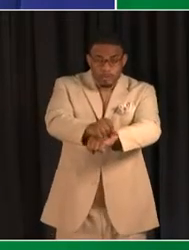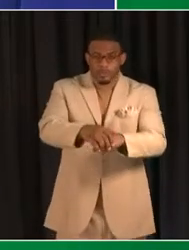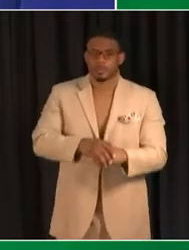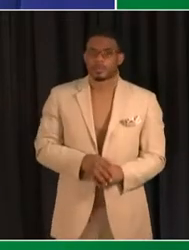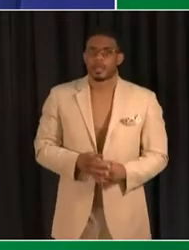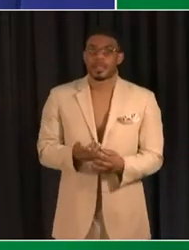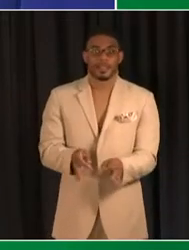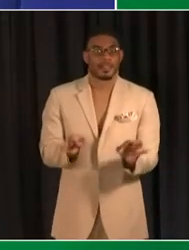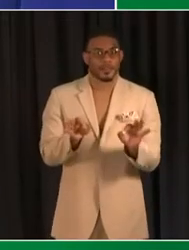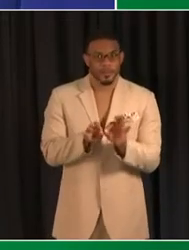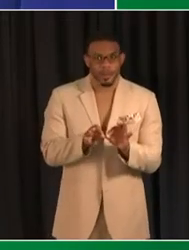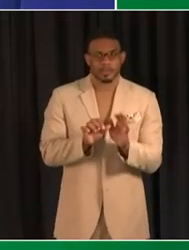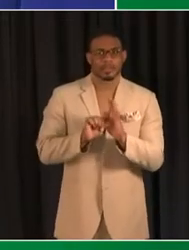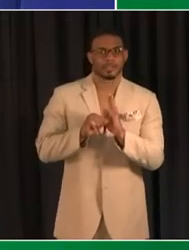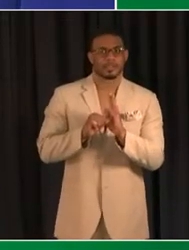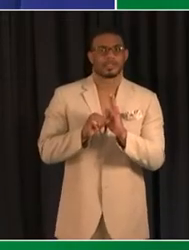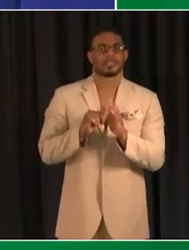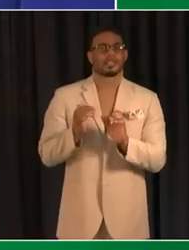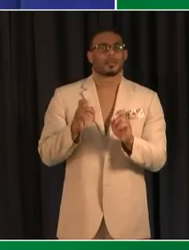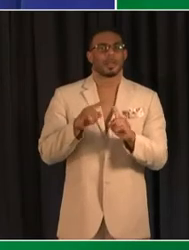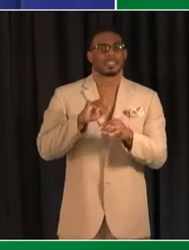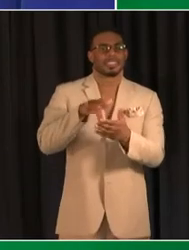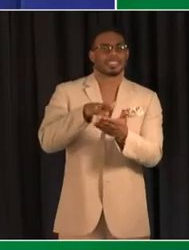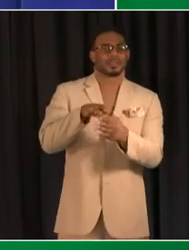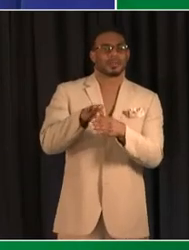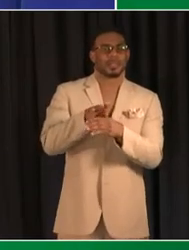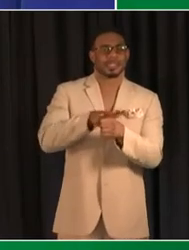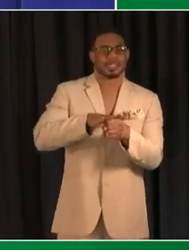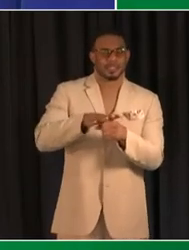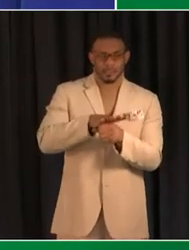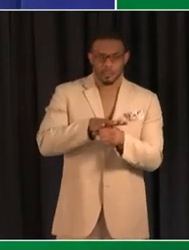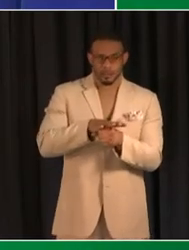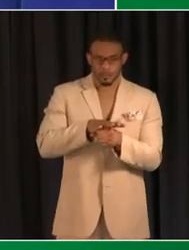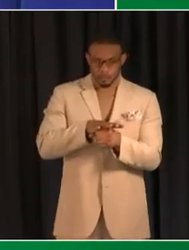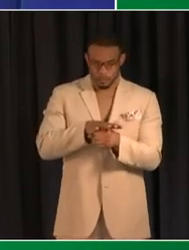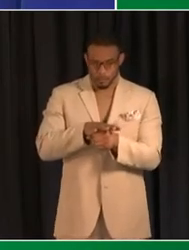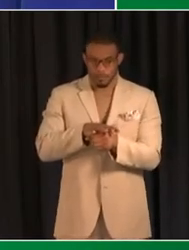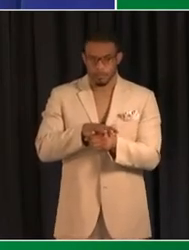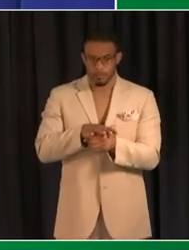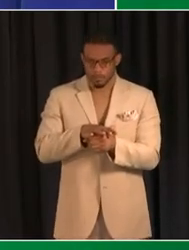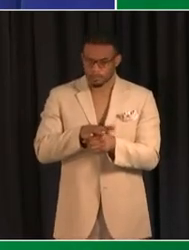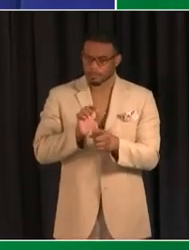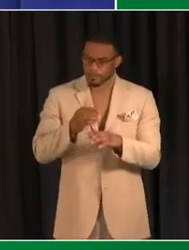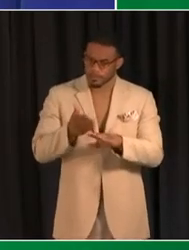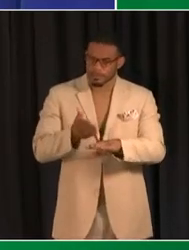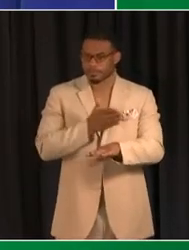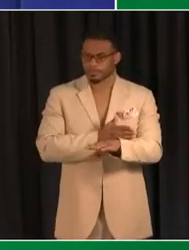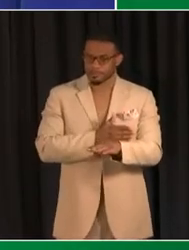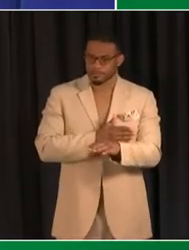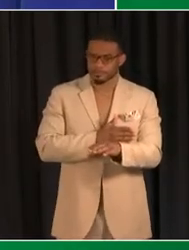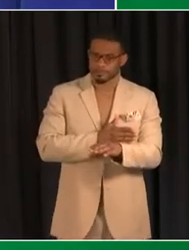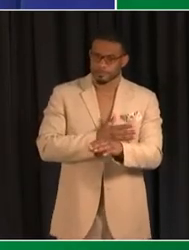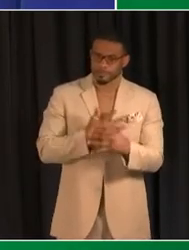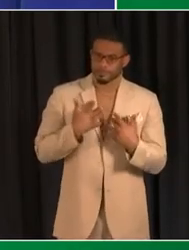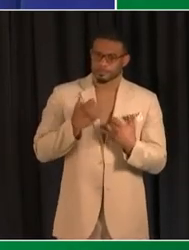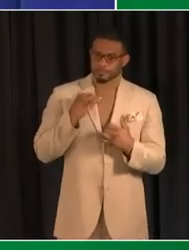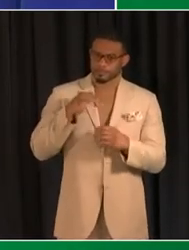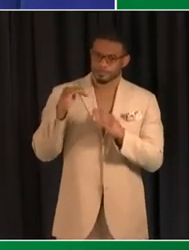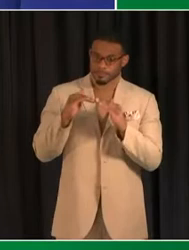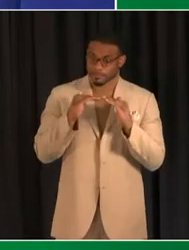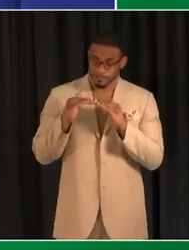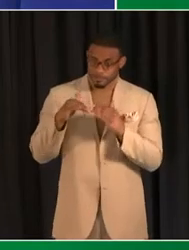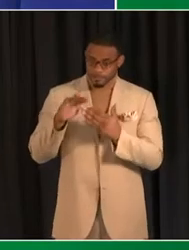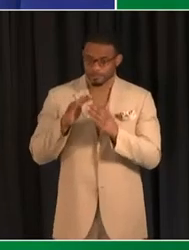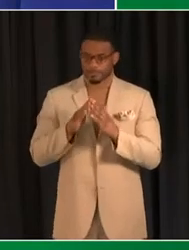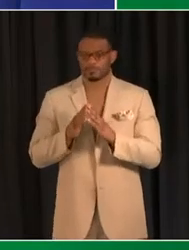work and the importance of workers returning to the Central Business District to enhance the vibrancy of our